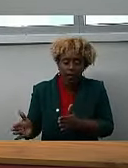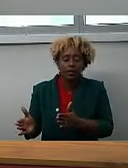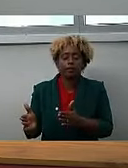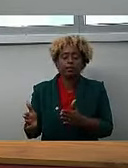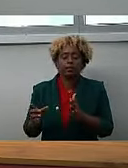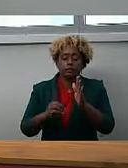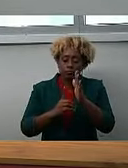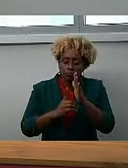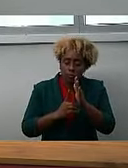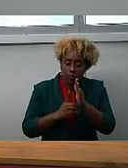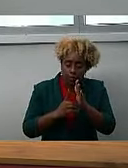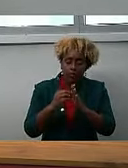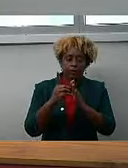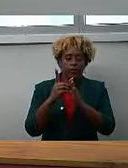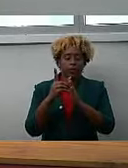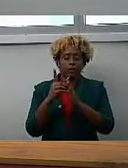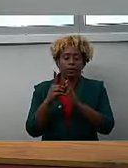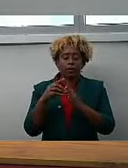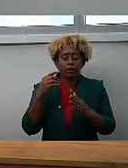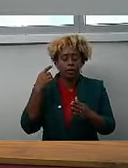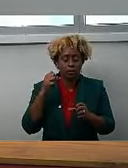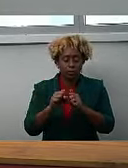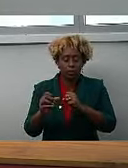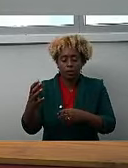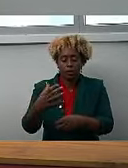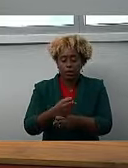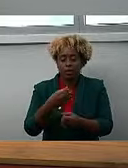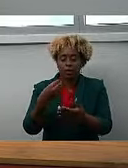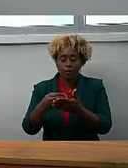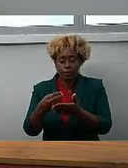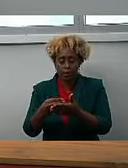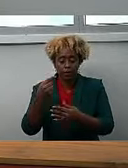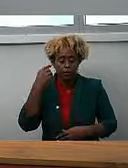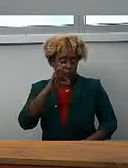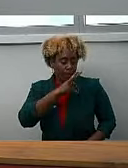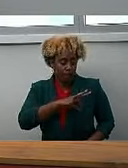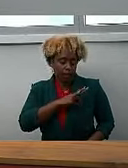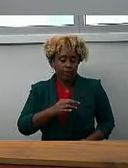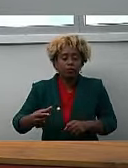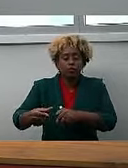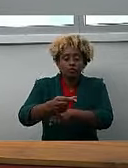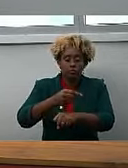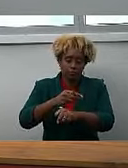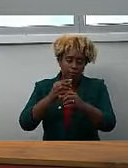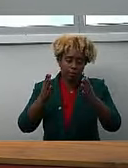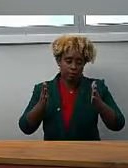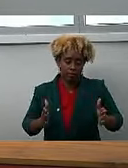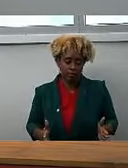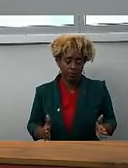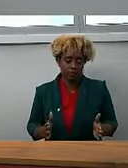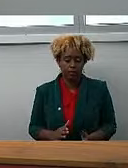develop, and monetize it for the benefit of the citizens and the patrimony of our nation.